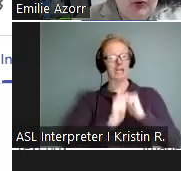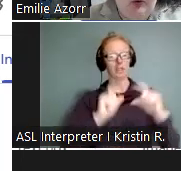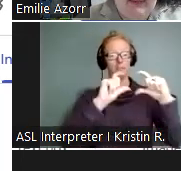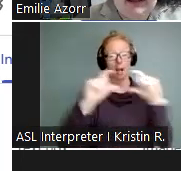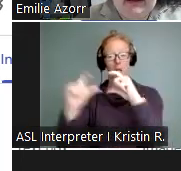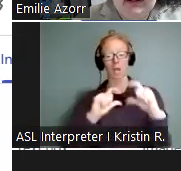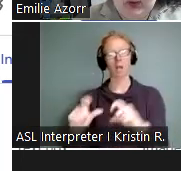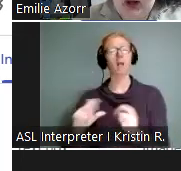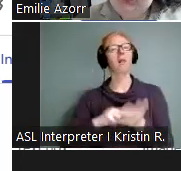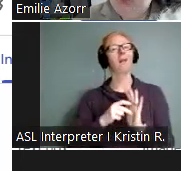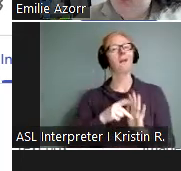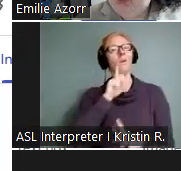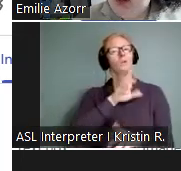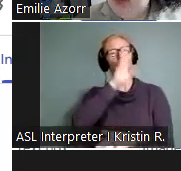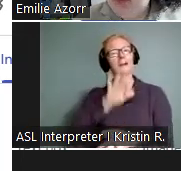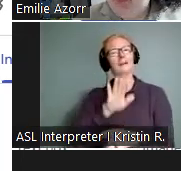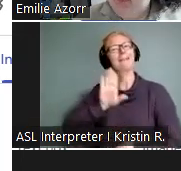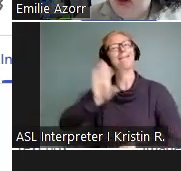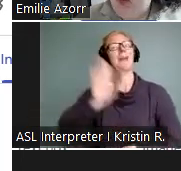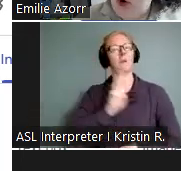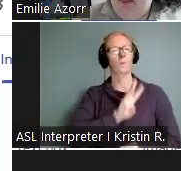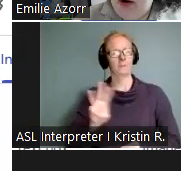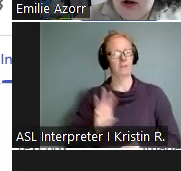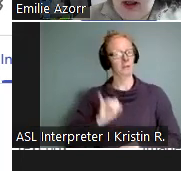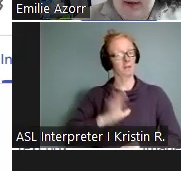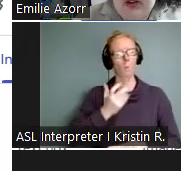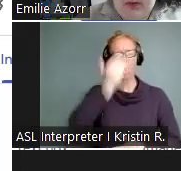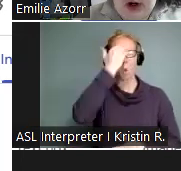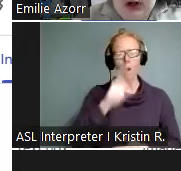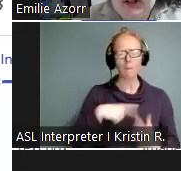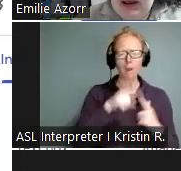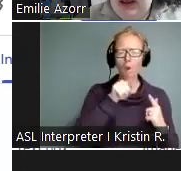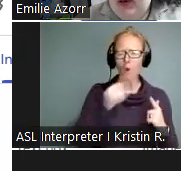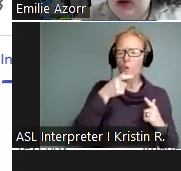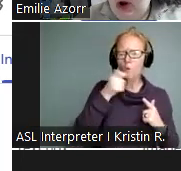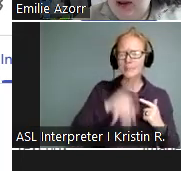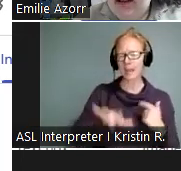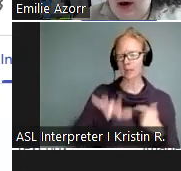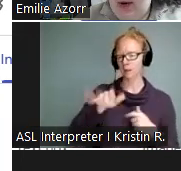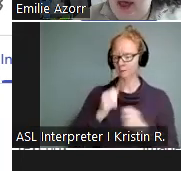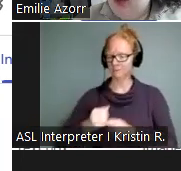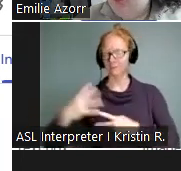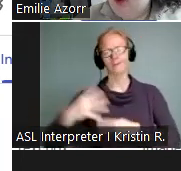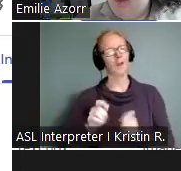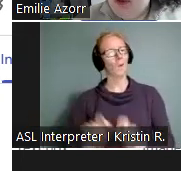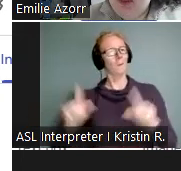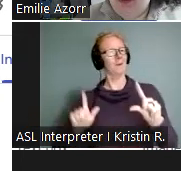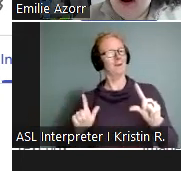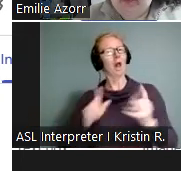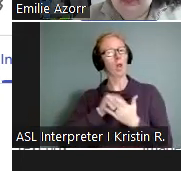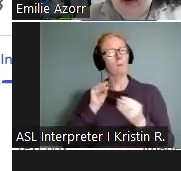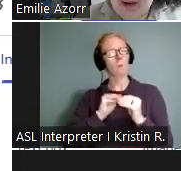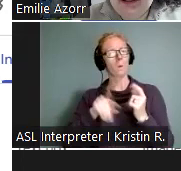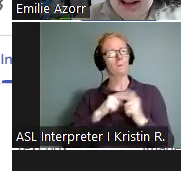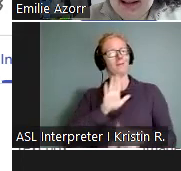their individual websites as well. So if folks are interested in learning more about our collaboration partners, you can always go and learn more about them